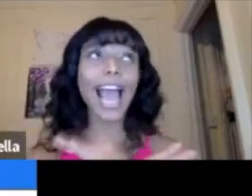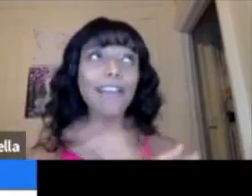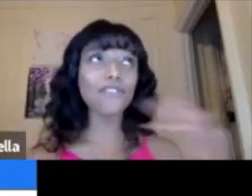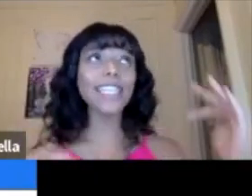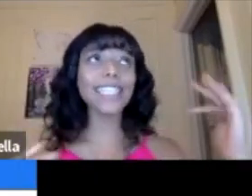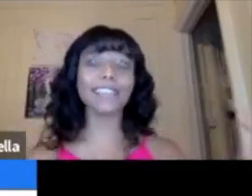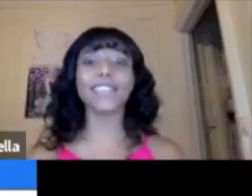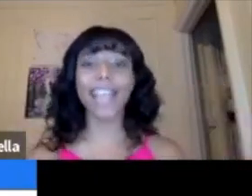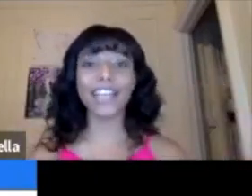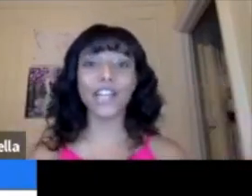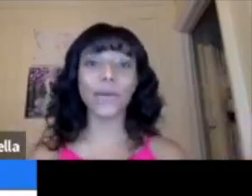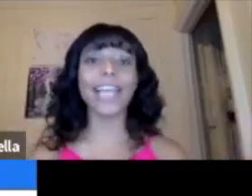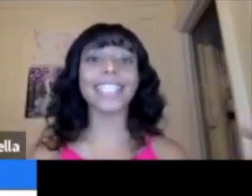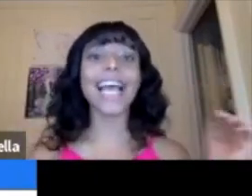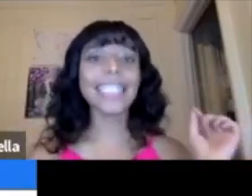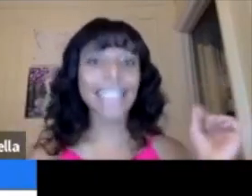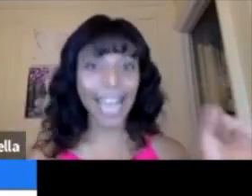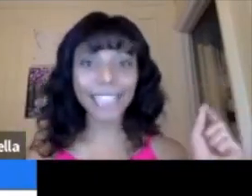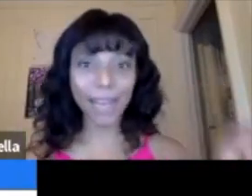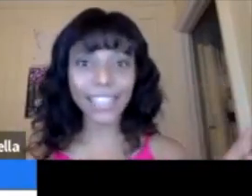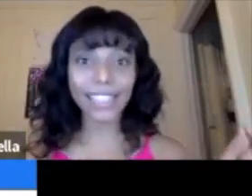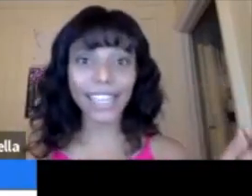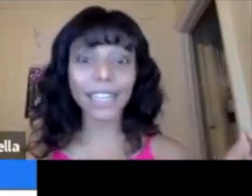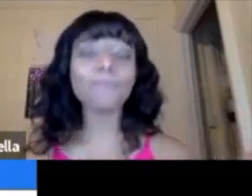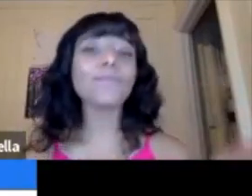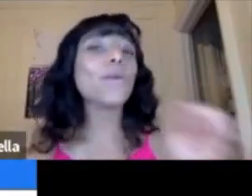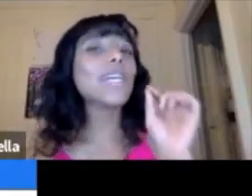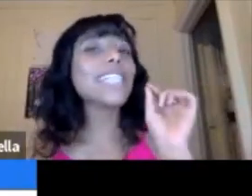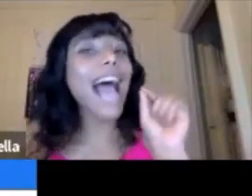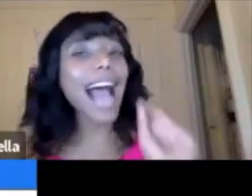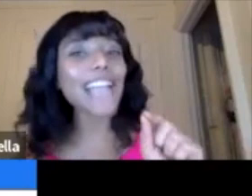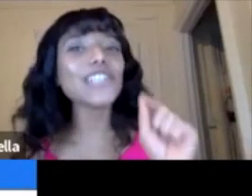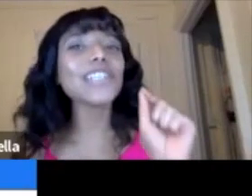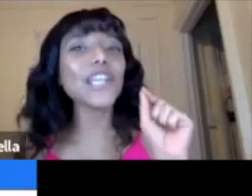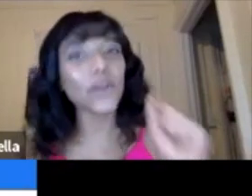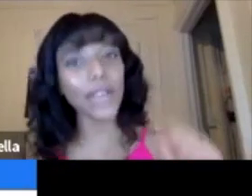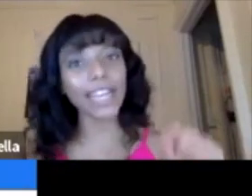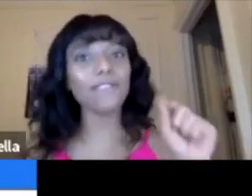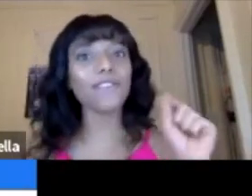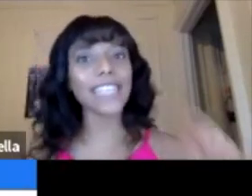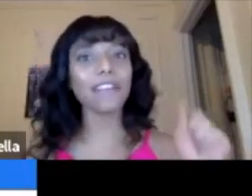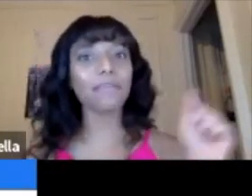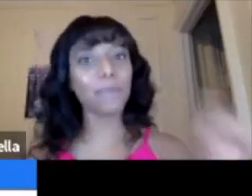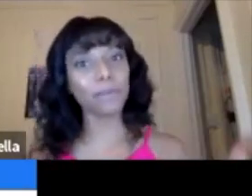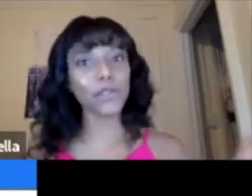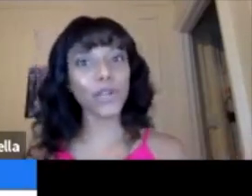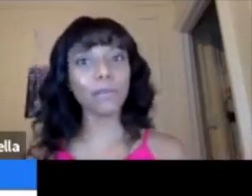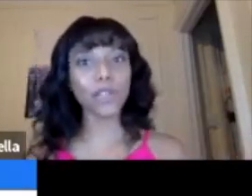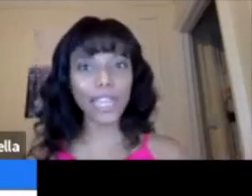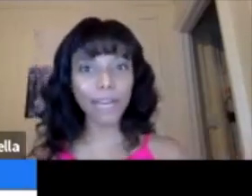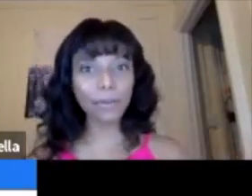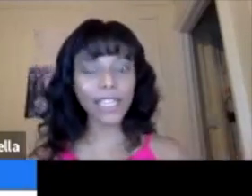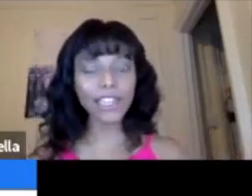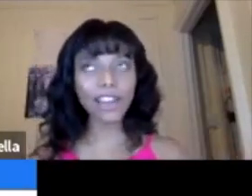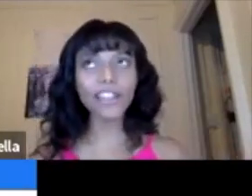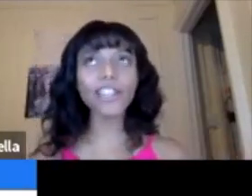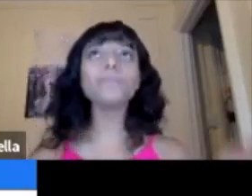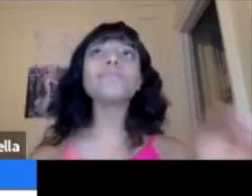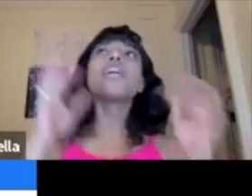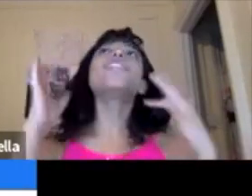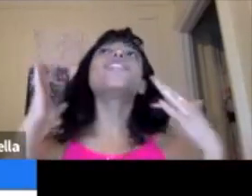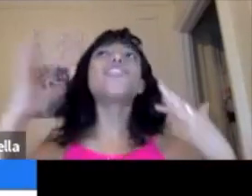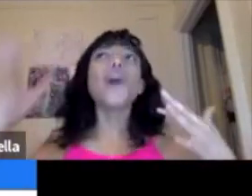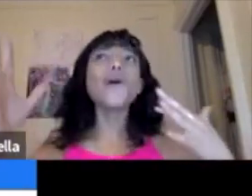use every single day known as text messaging was actually created for deaf people to communicate with each